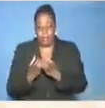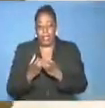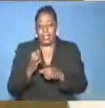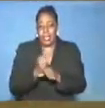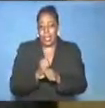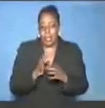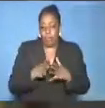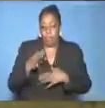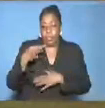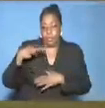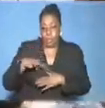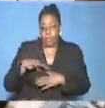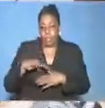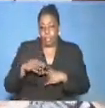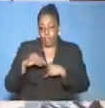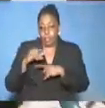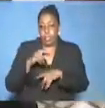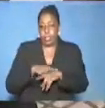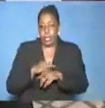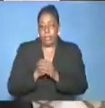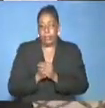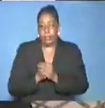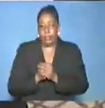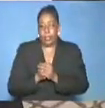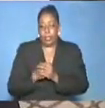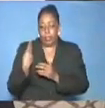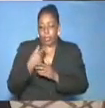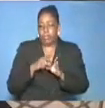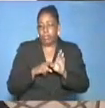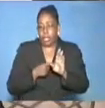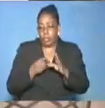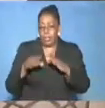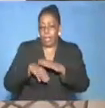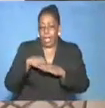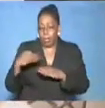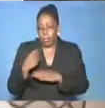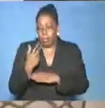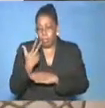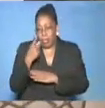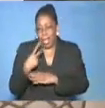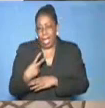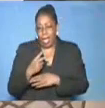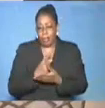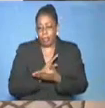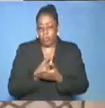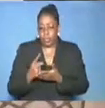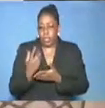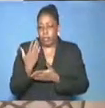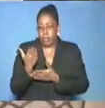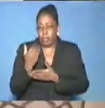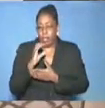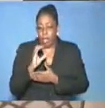particularly during this festive season. Single month since we launched, we've been out about 3.5 weeks, we've had well over 1,500